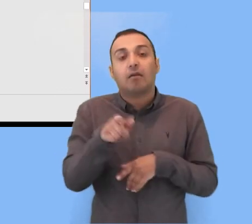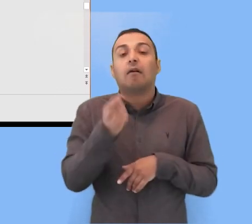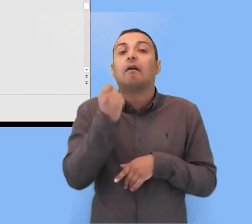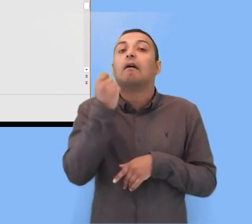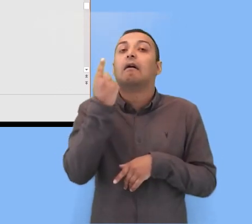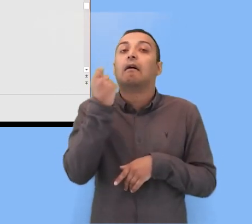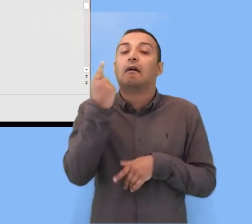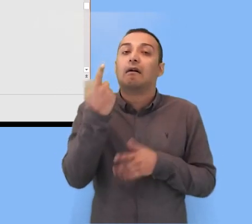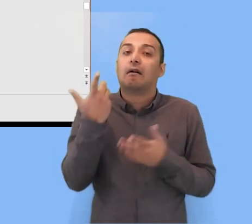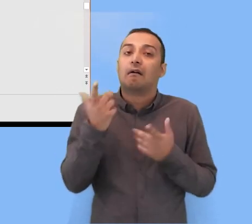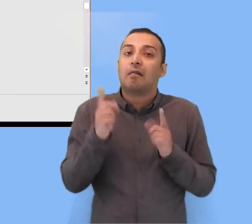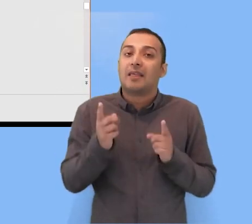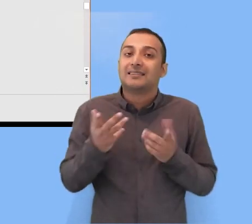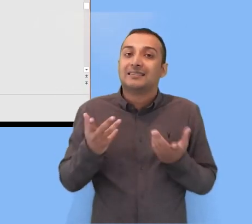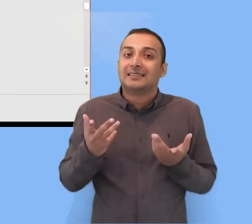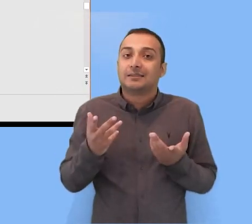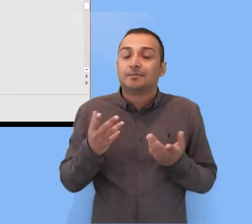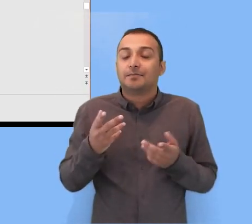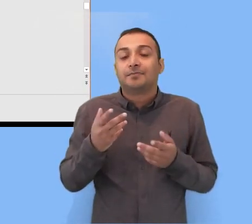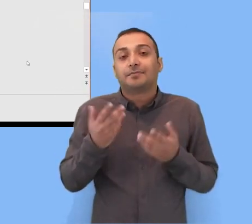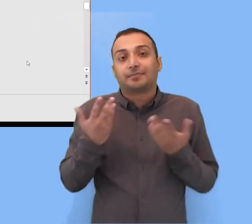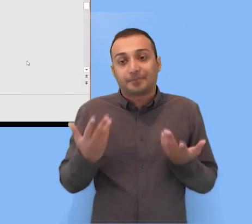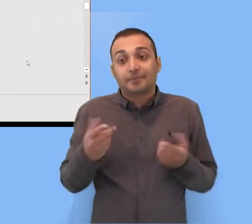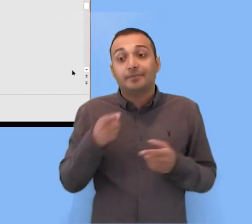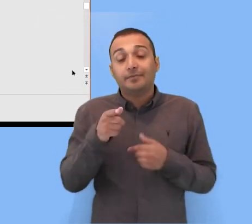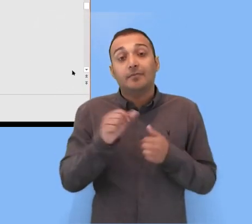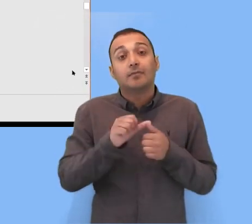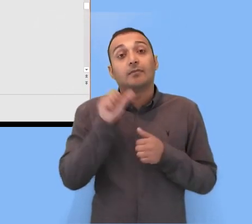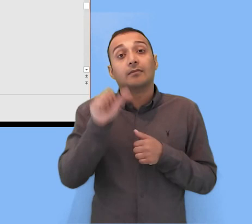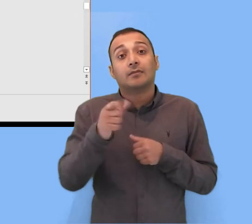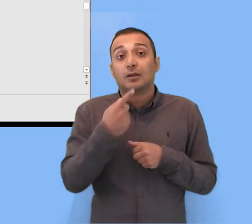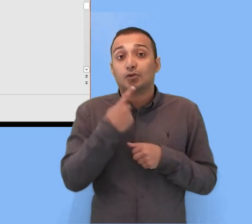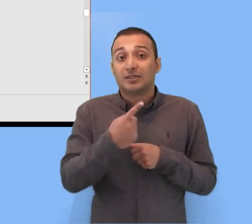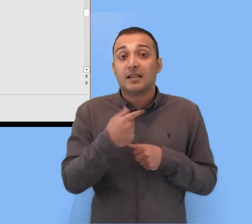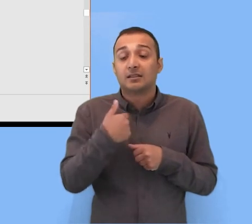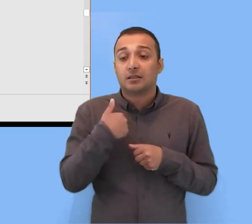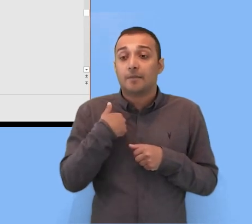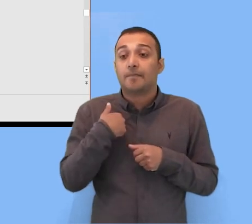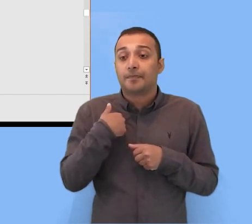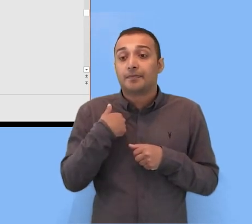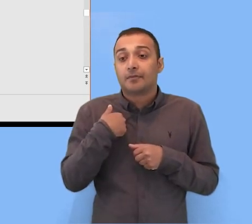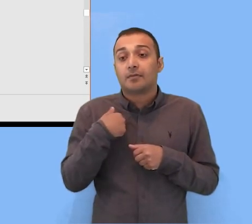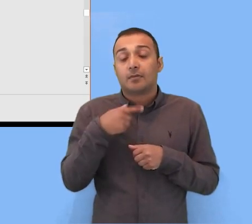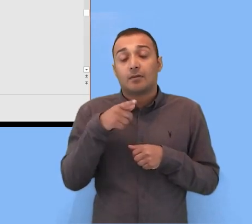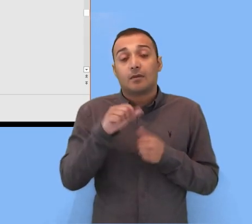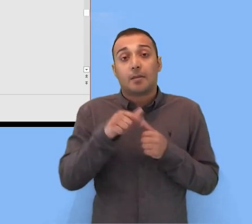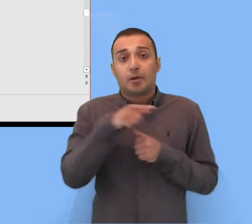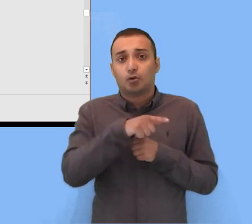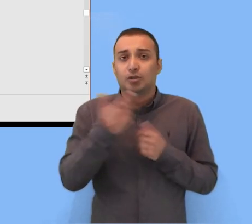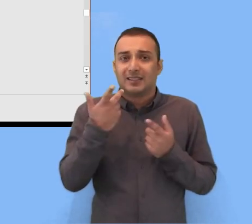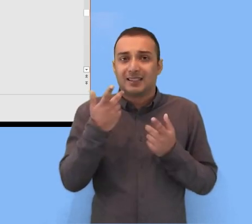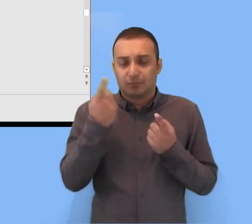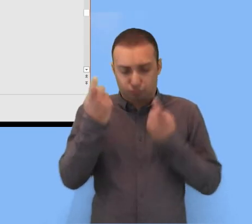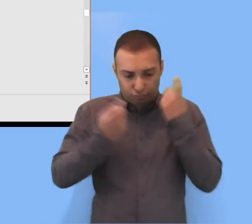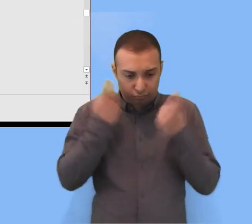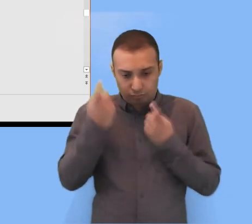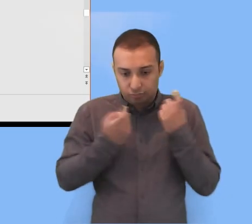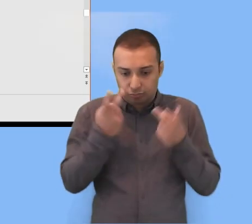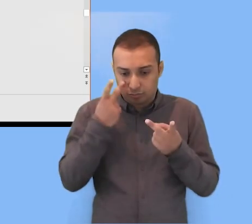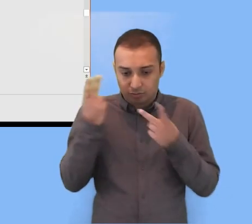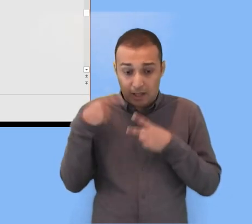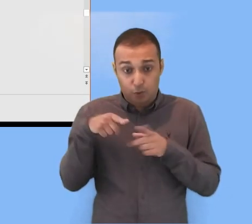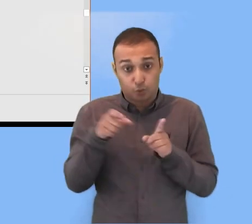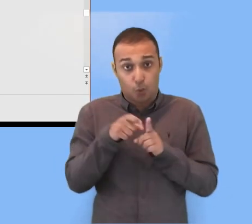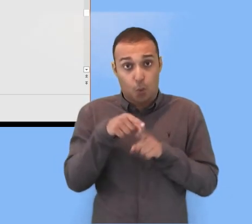And so moving on from that, she then reflects on whether her daughter's